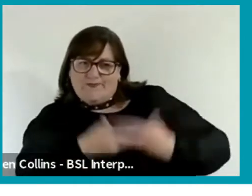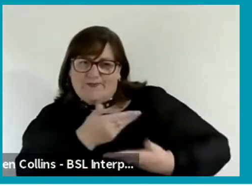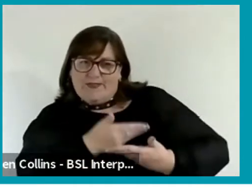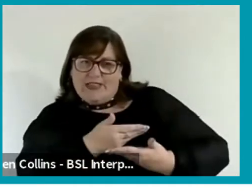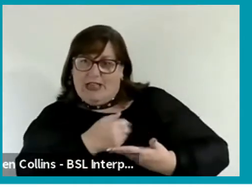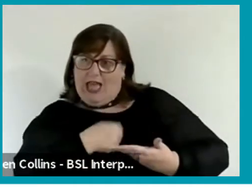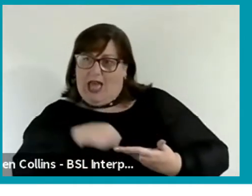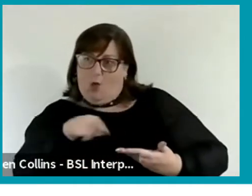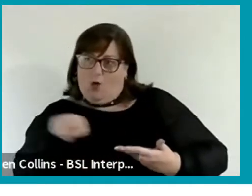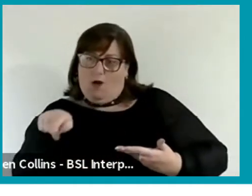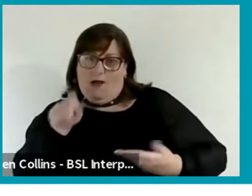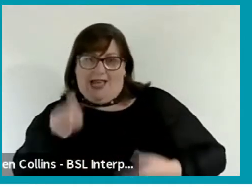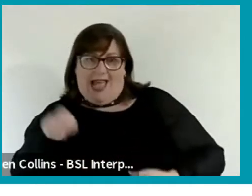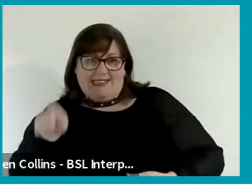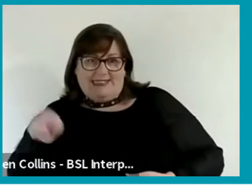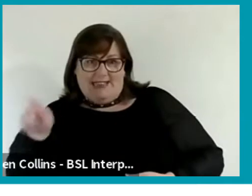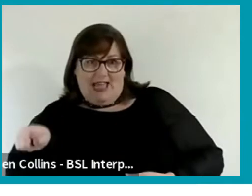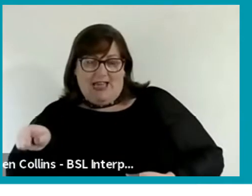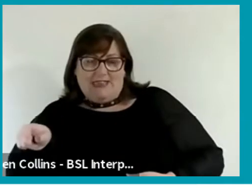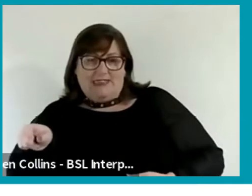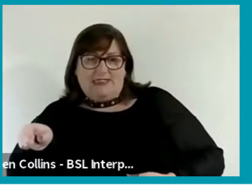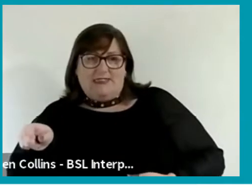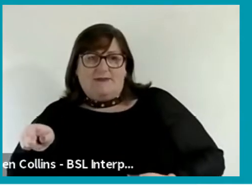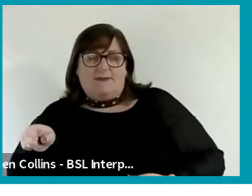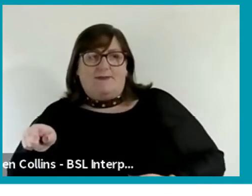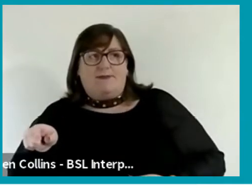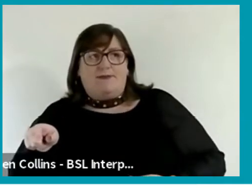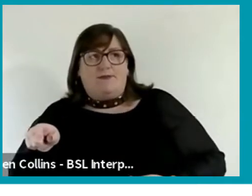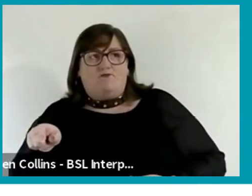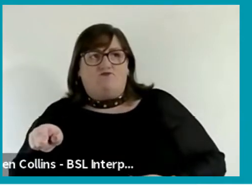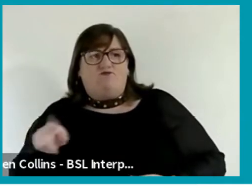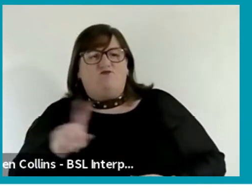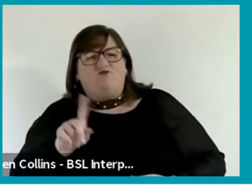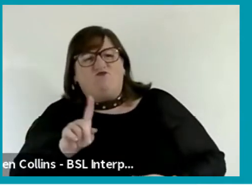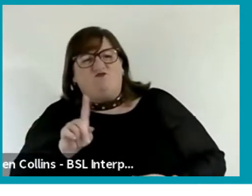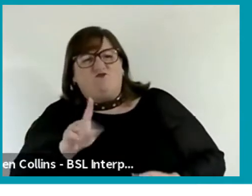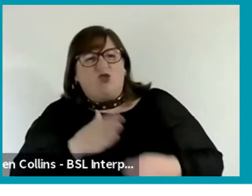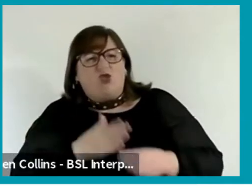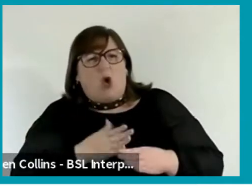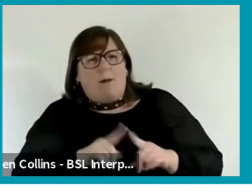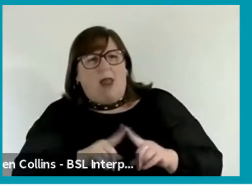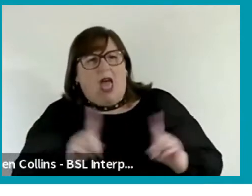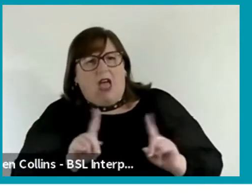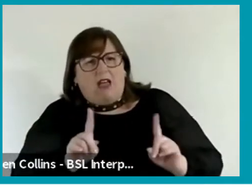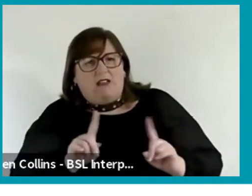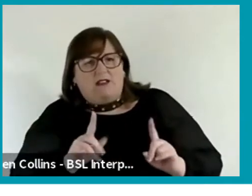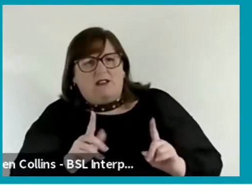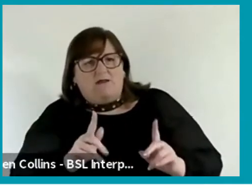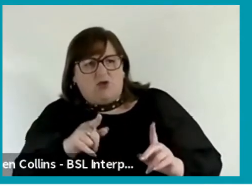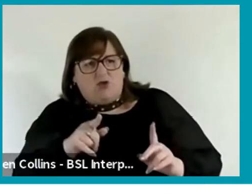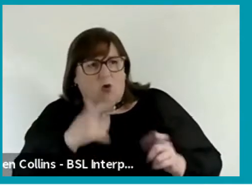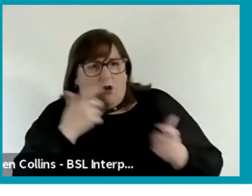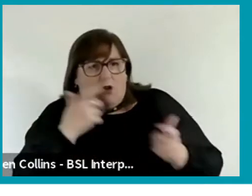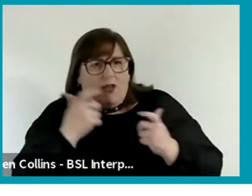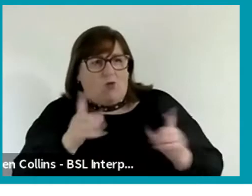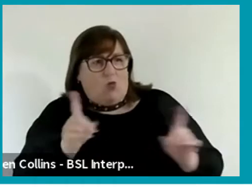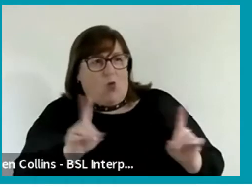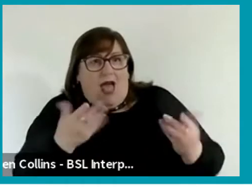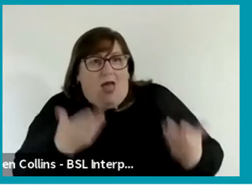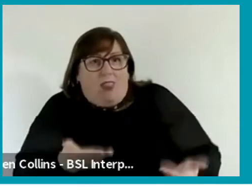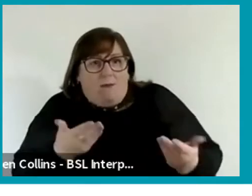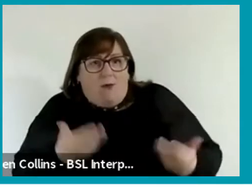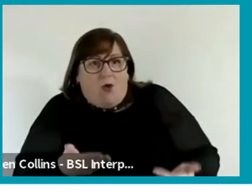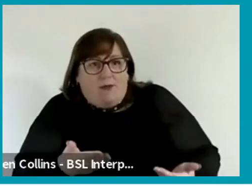seekers a little bit more around the types of roles that you have and what you're currently recruiting for. Mm-hmm. Yes,